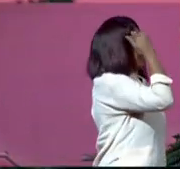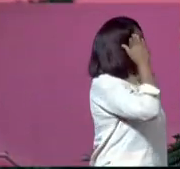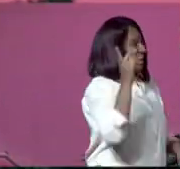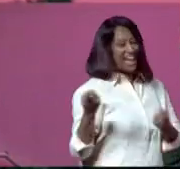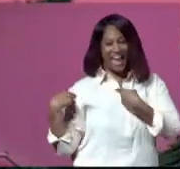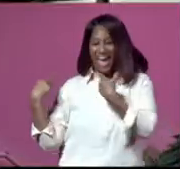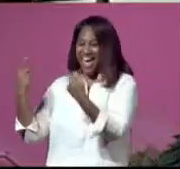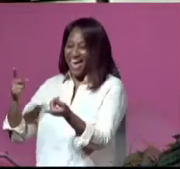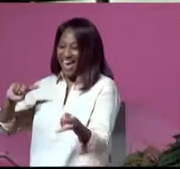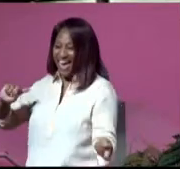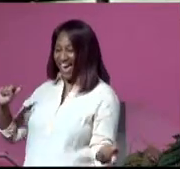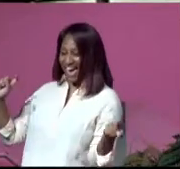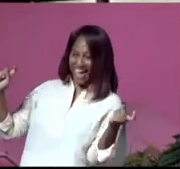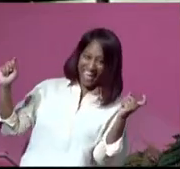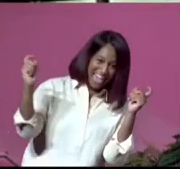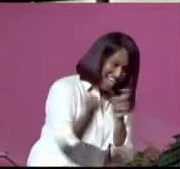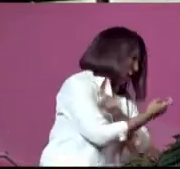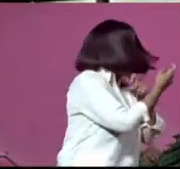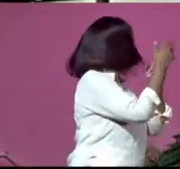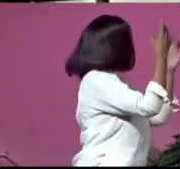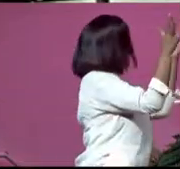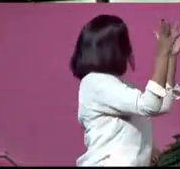been